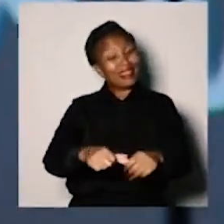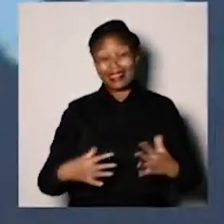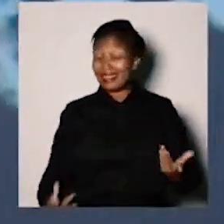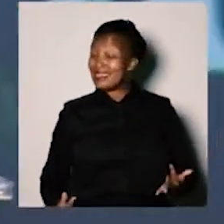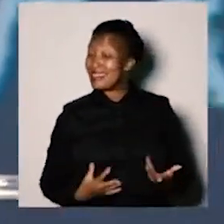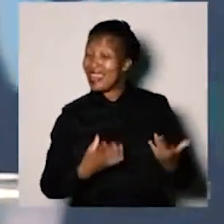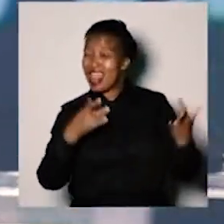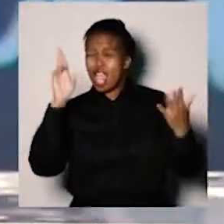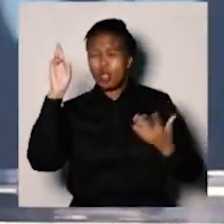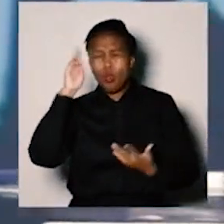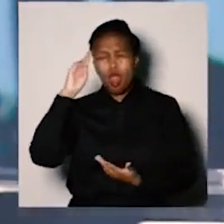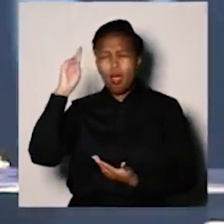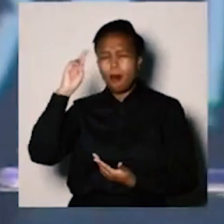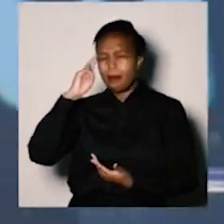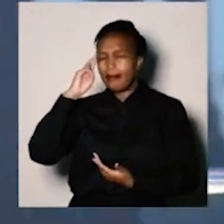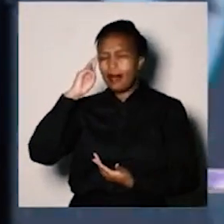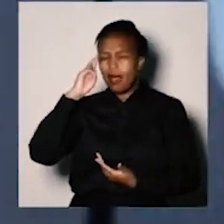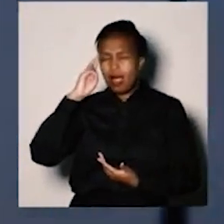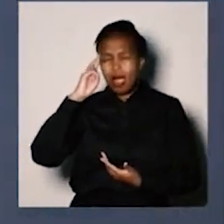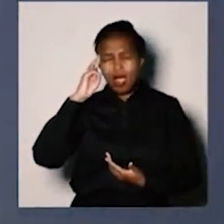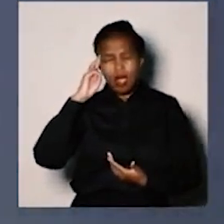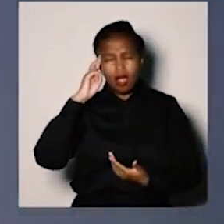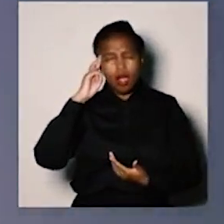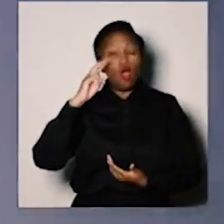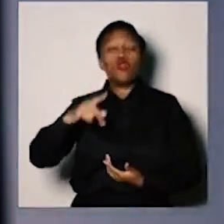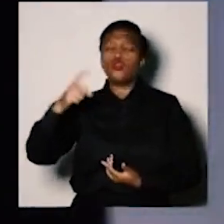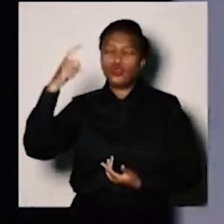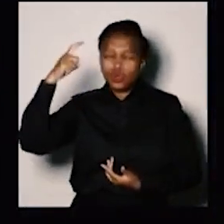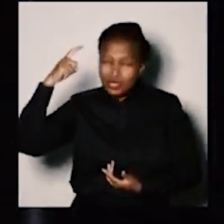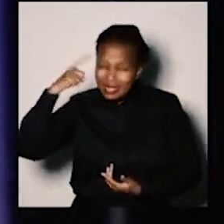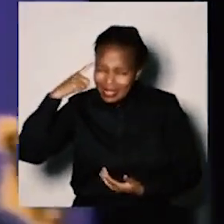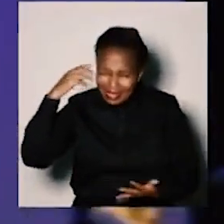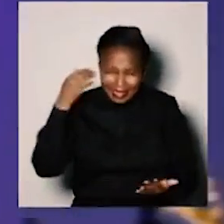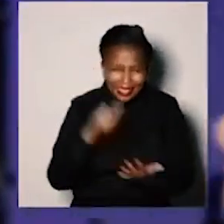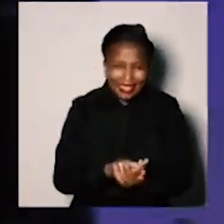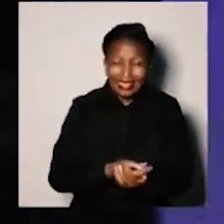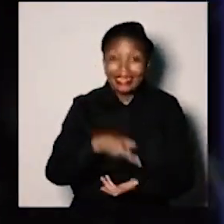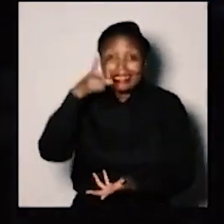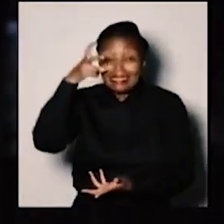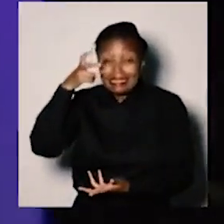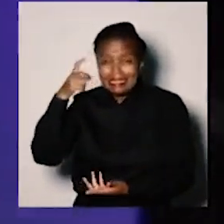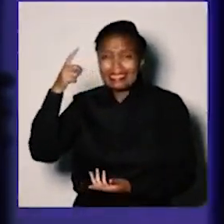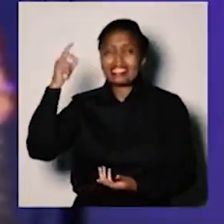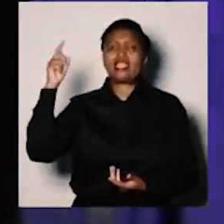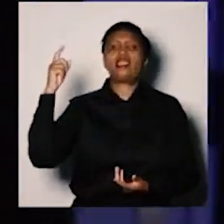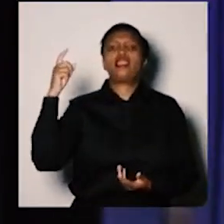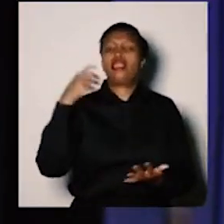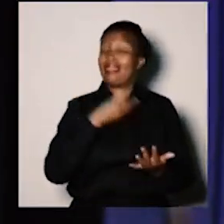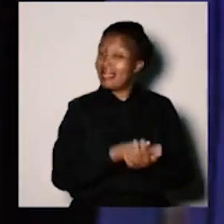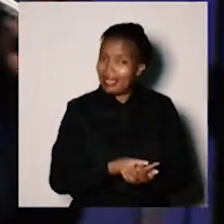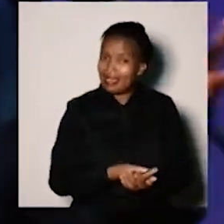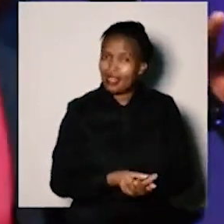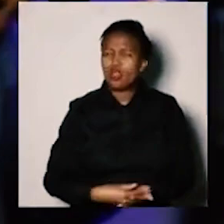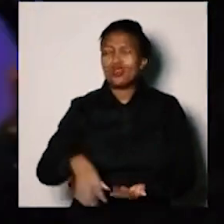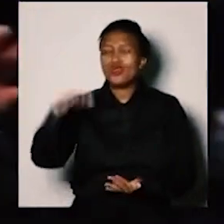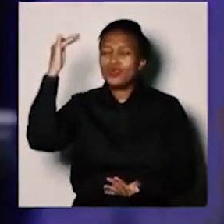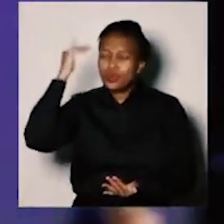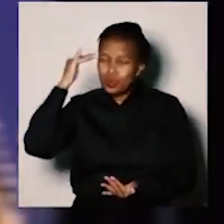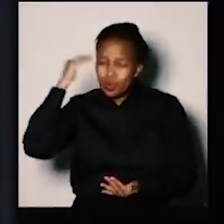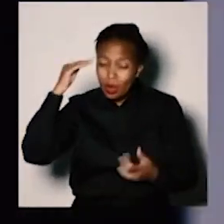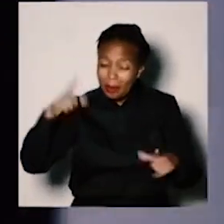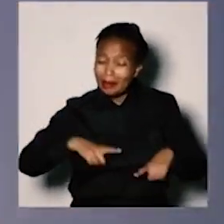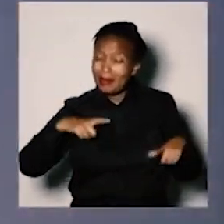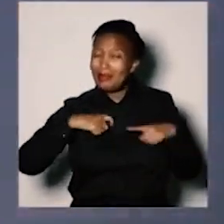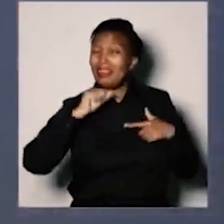you remember. You still can think. You still can recognize people. You'll remember. You will know about your life. You'll know why you are